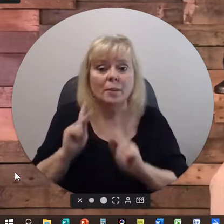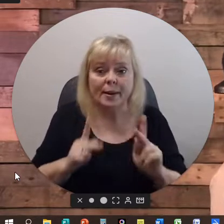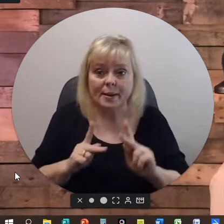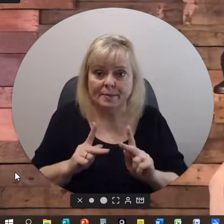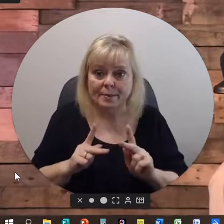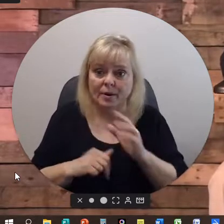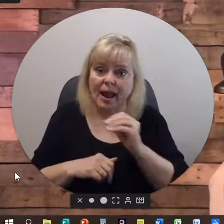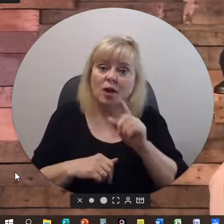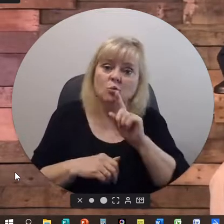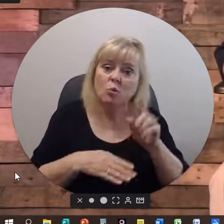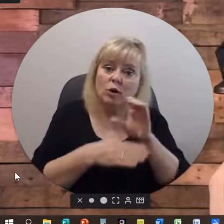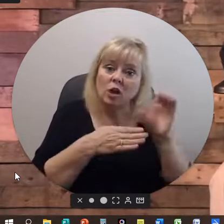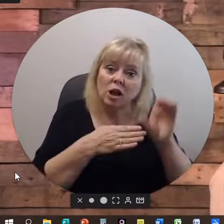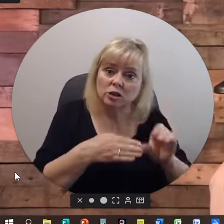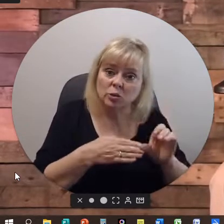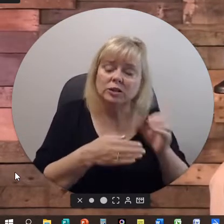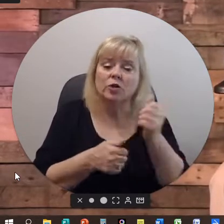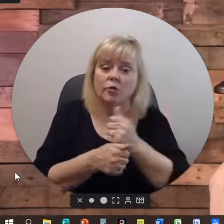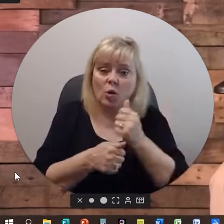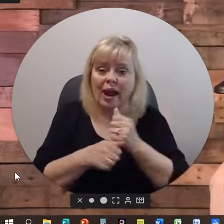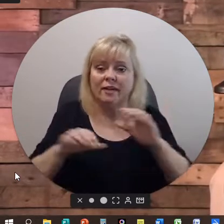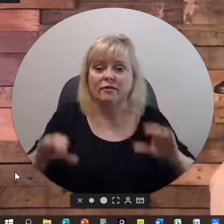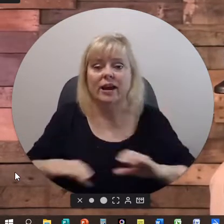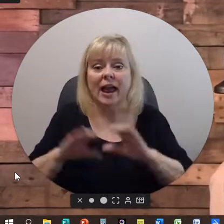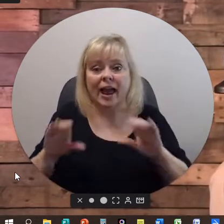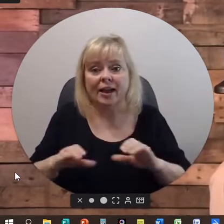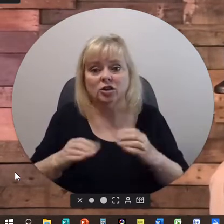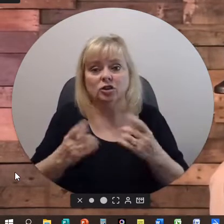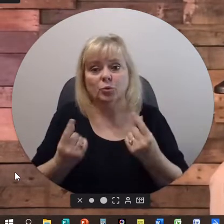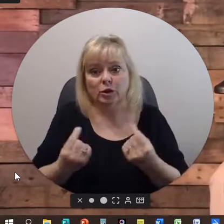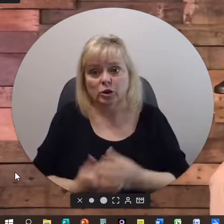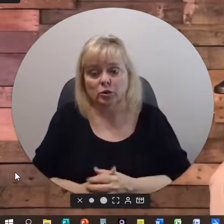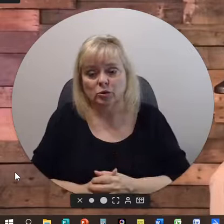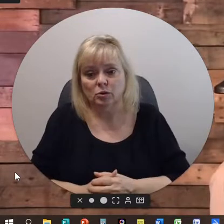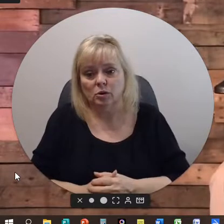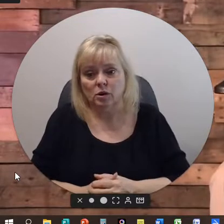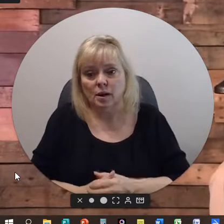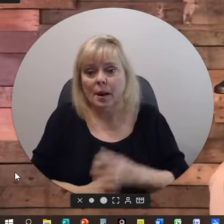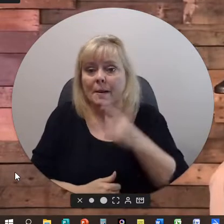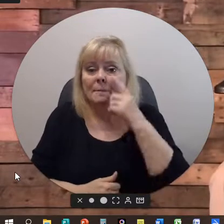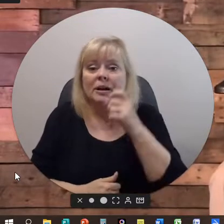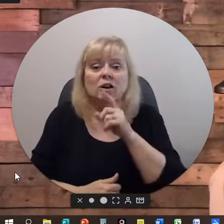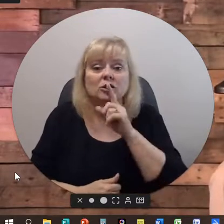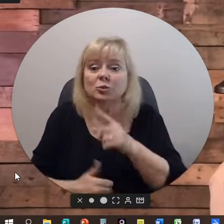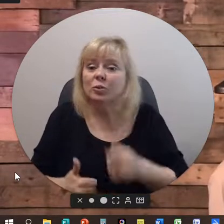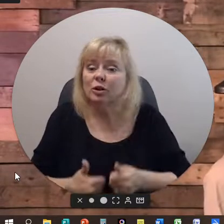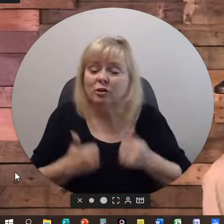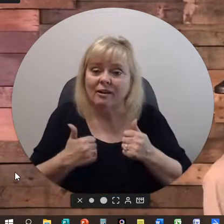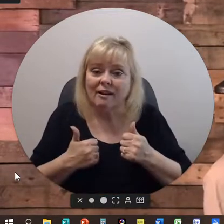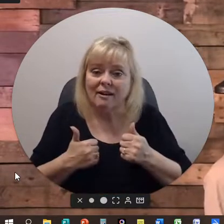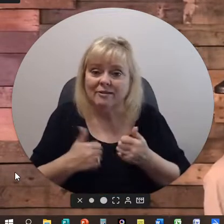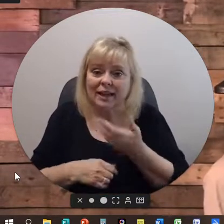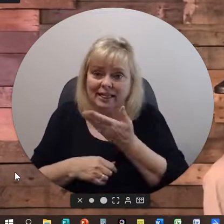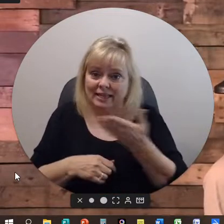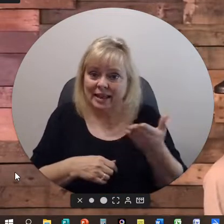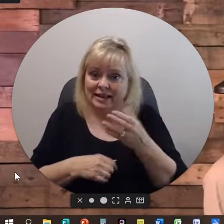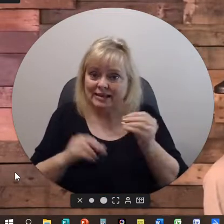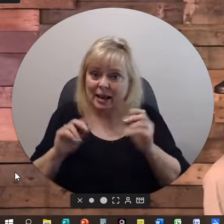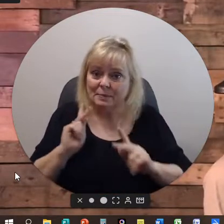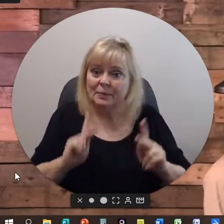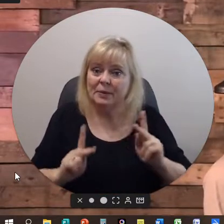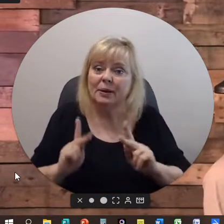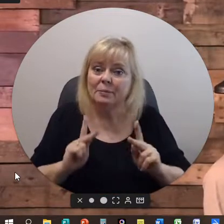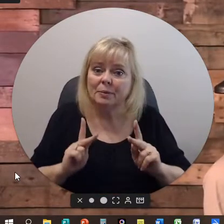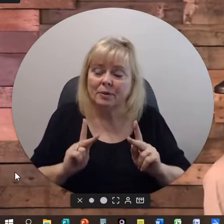for every action that is taken. And frankly, because in real life, things and people get broken.